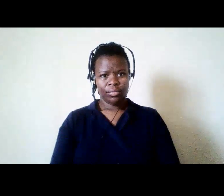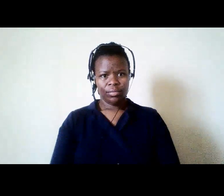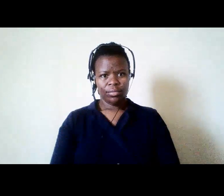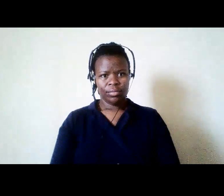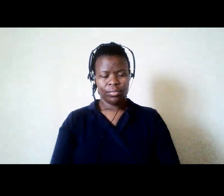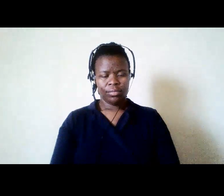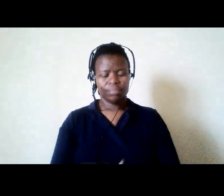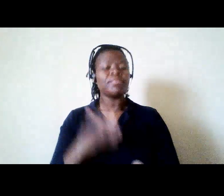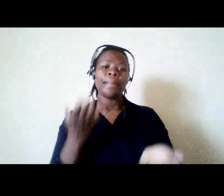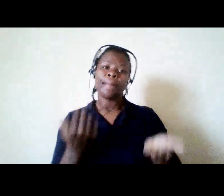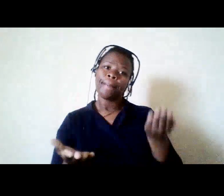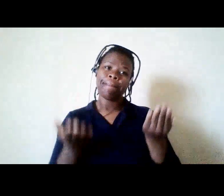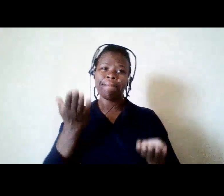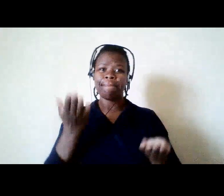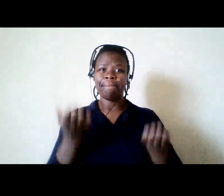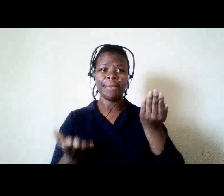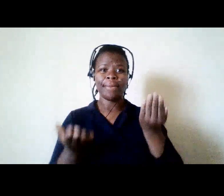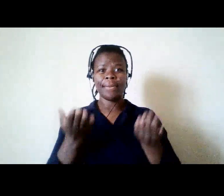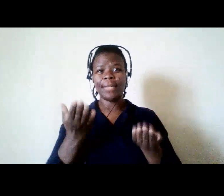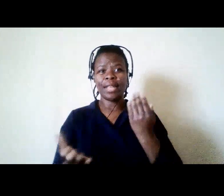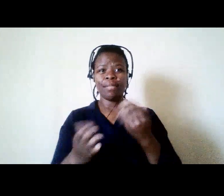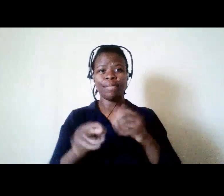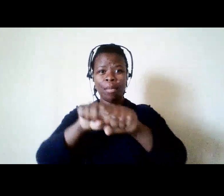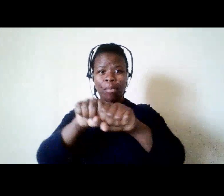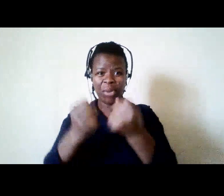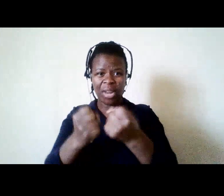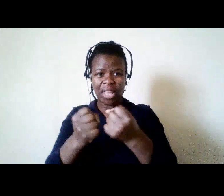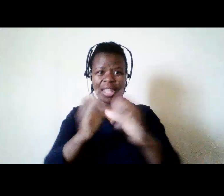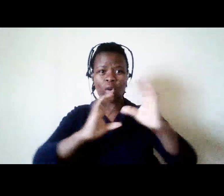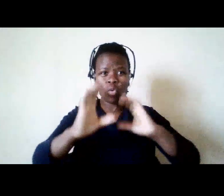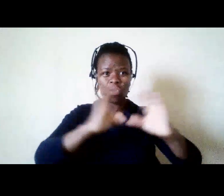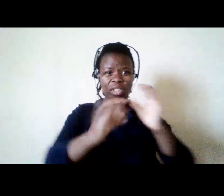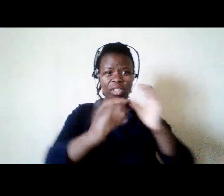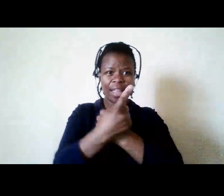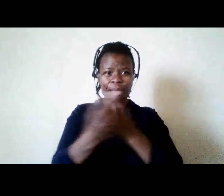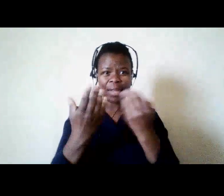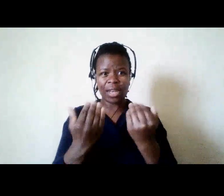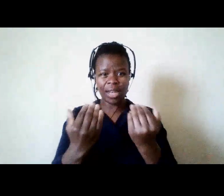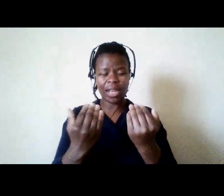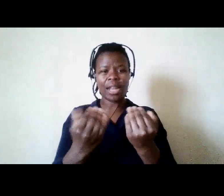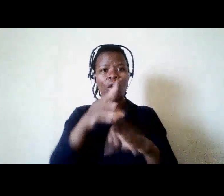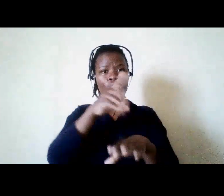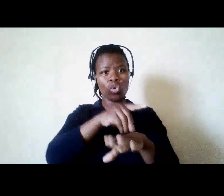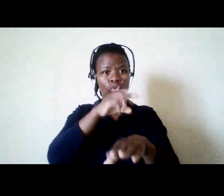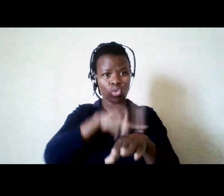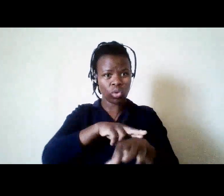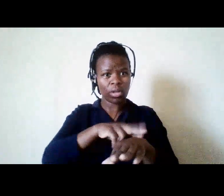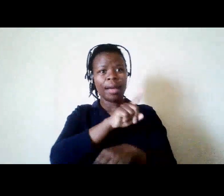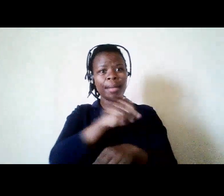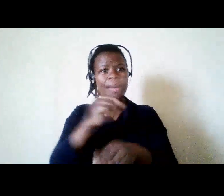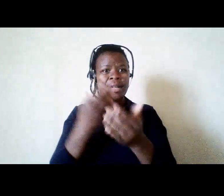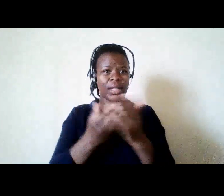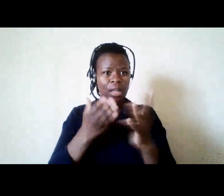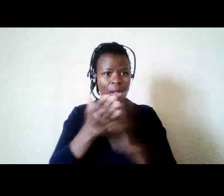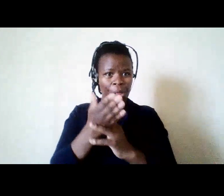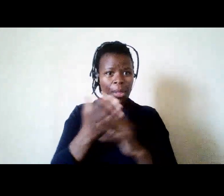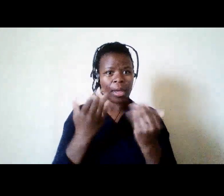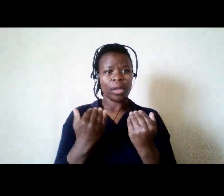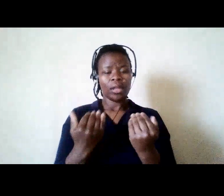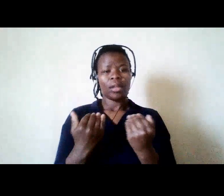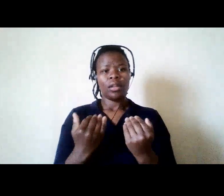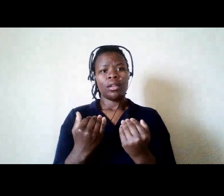Maybe not to break the conversation that is happening now, Dr. Ike. Okay. I can just Okay. come in quickly, because go ahead. since